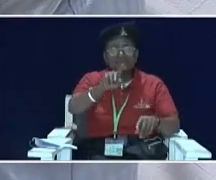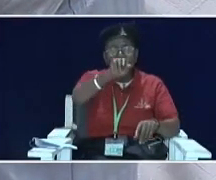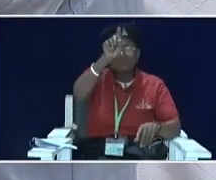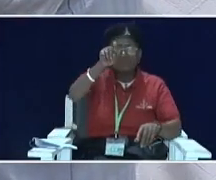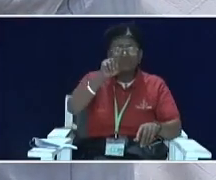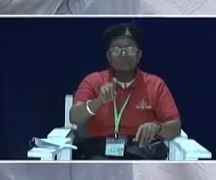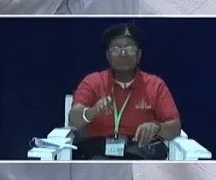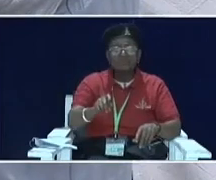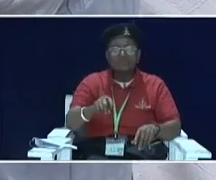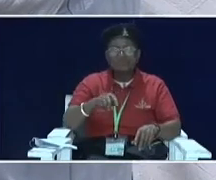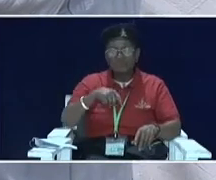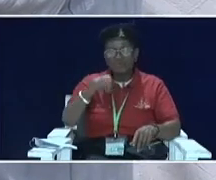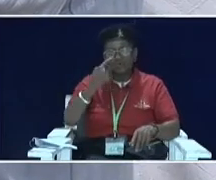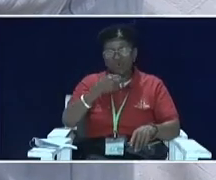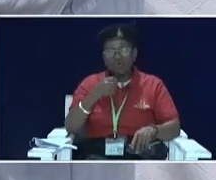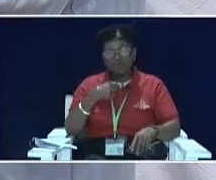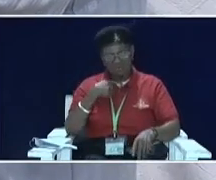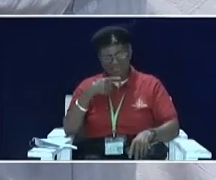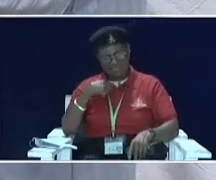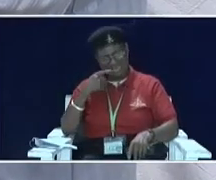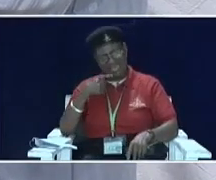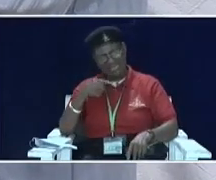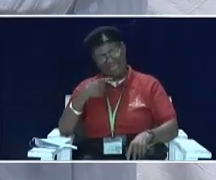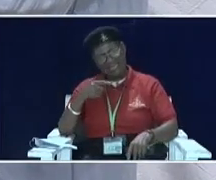who is saying,